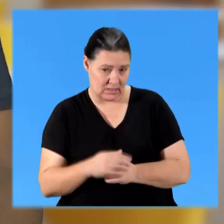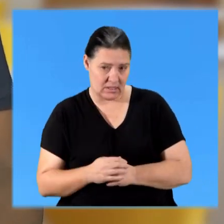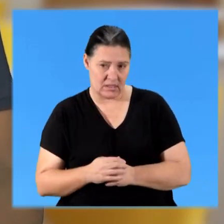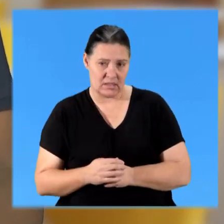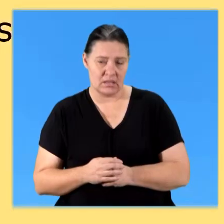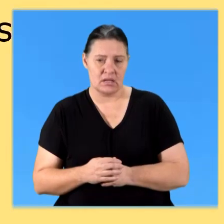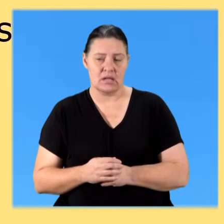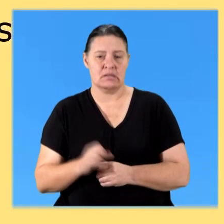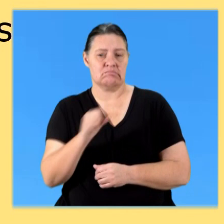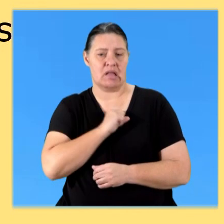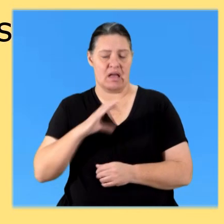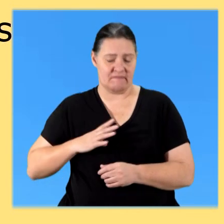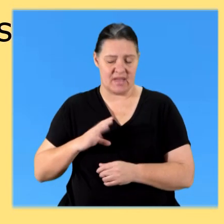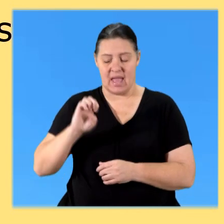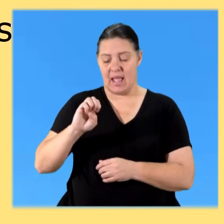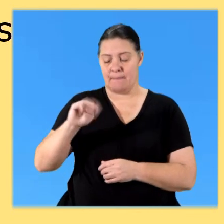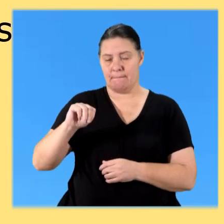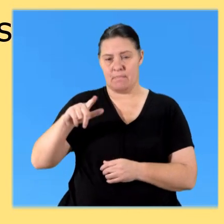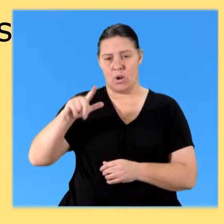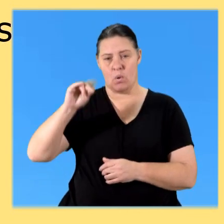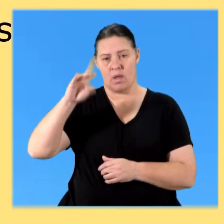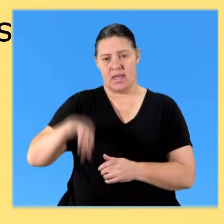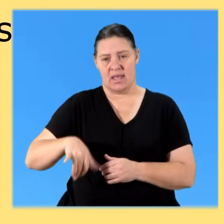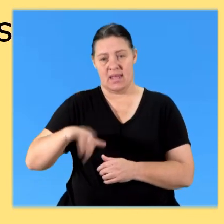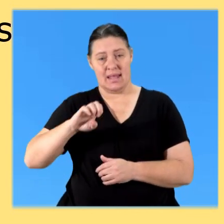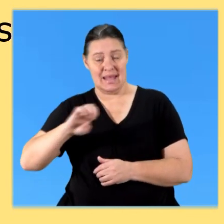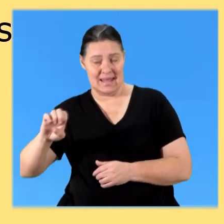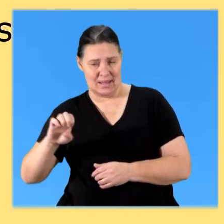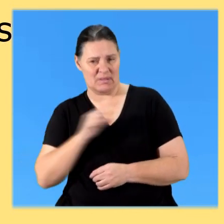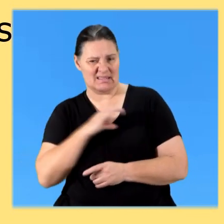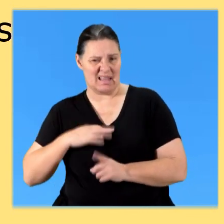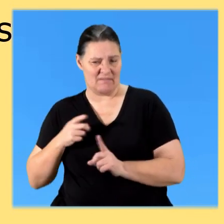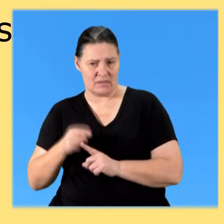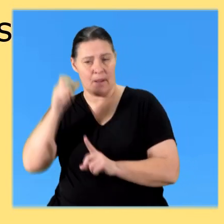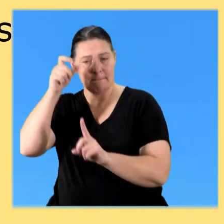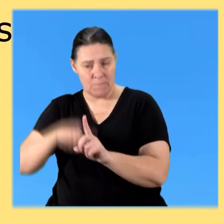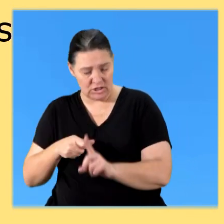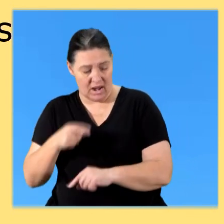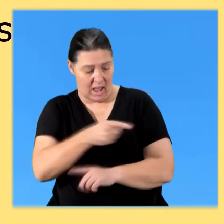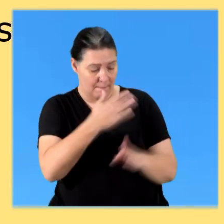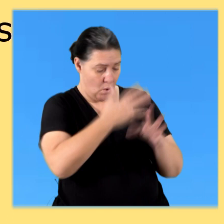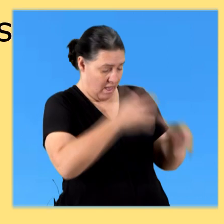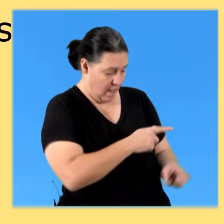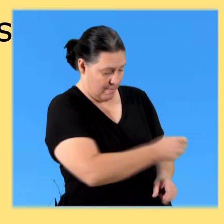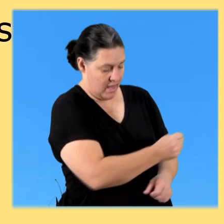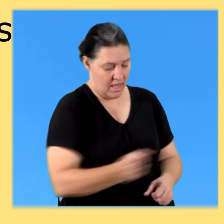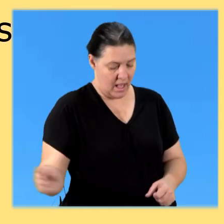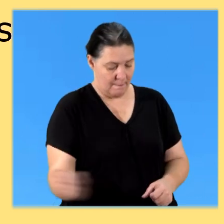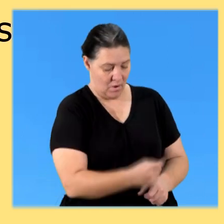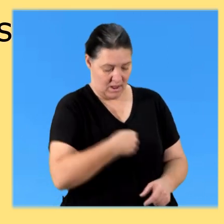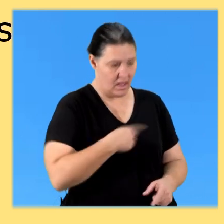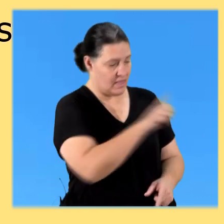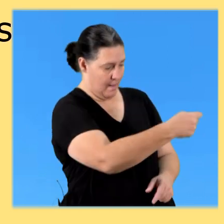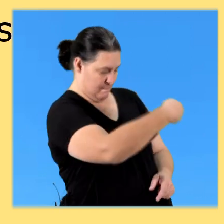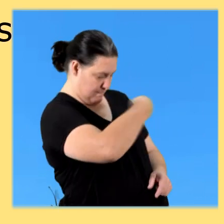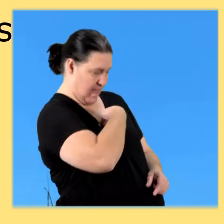is employees. What are employees? It is a person employed by the employer